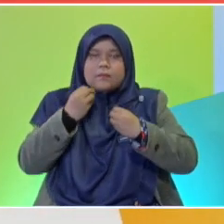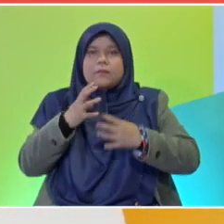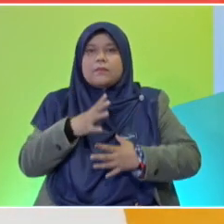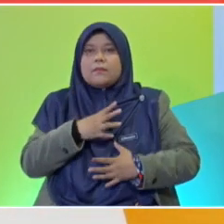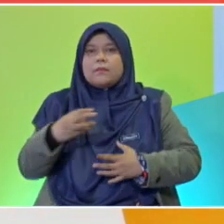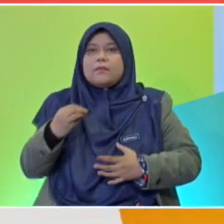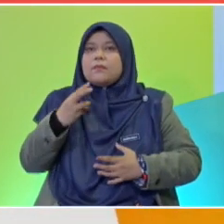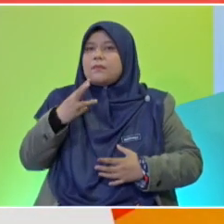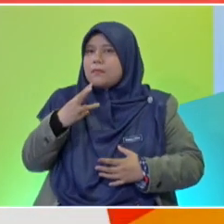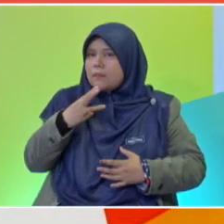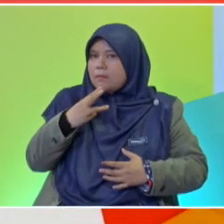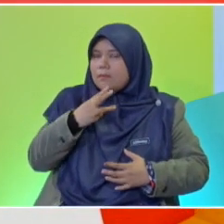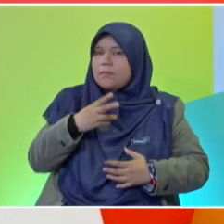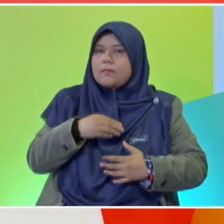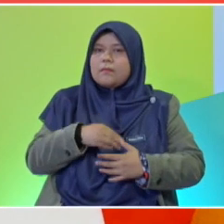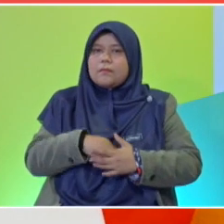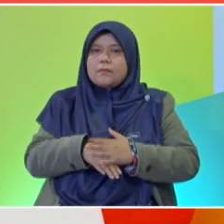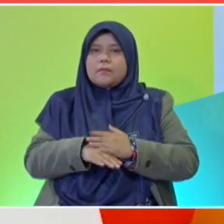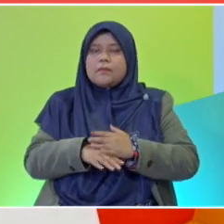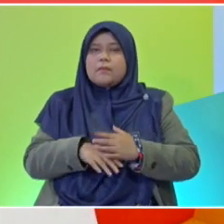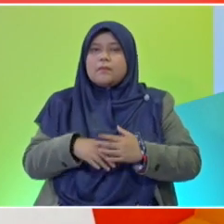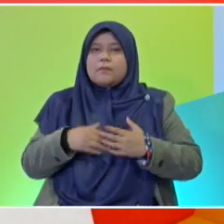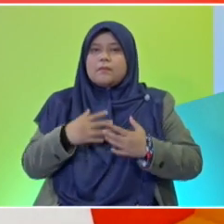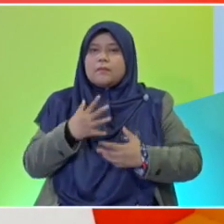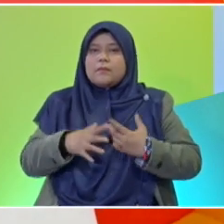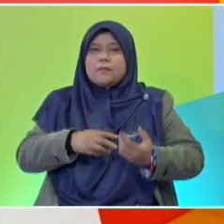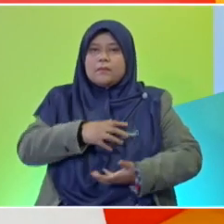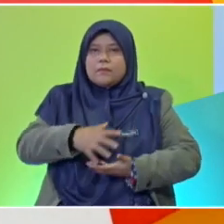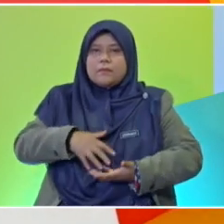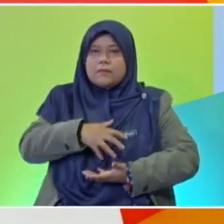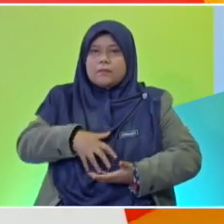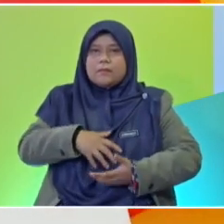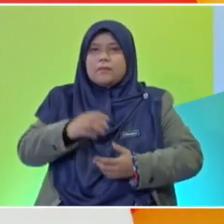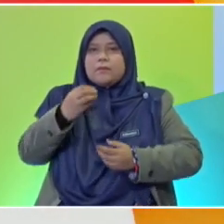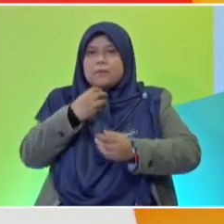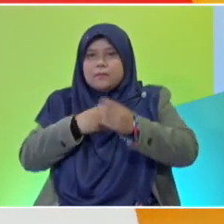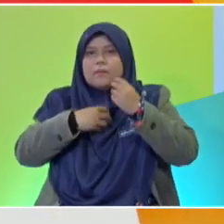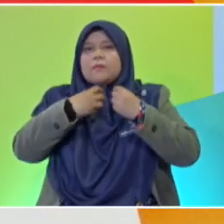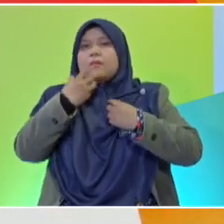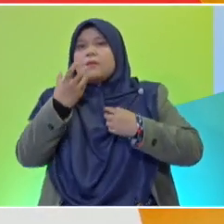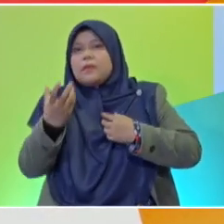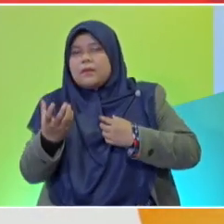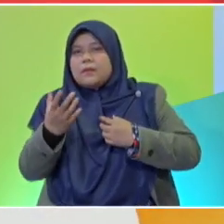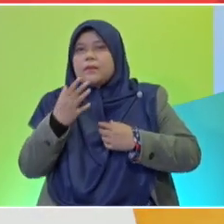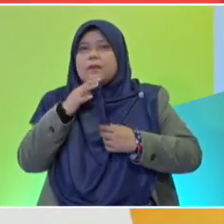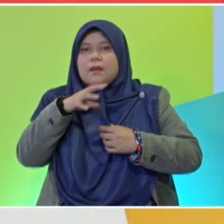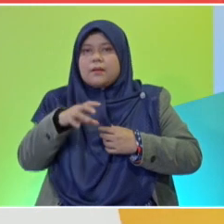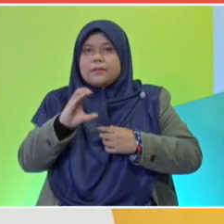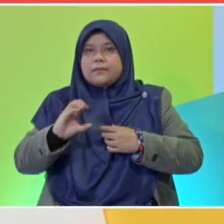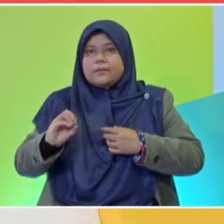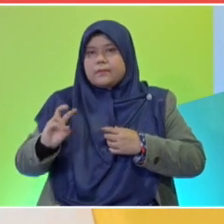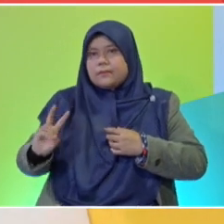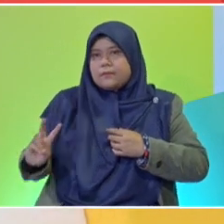water, and also waste products, for example, carbon dioxide. It will bring them to the essential